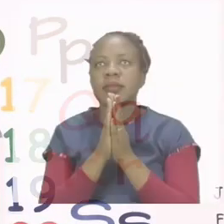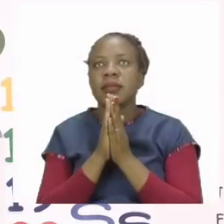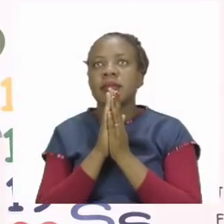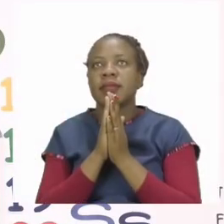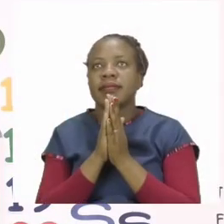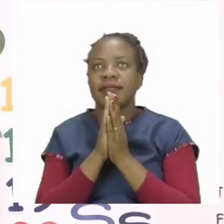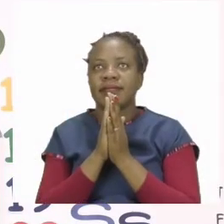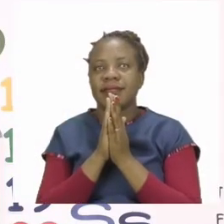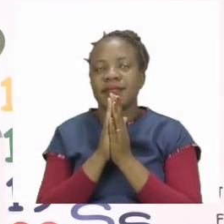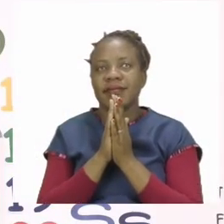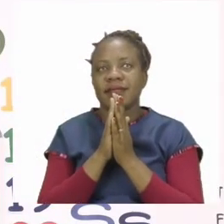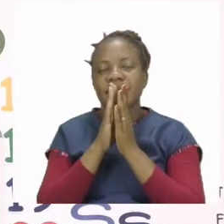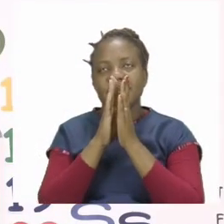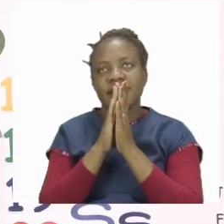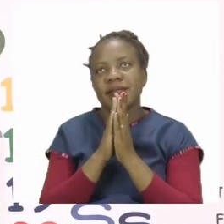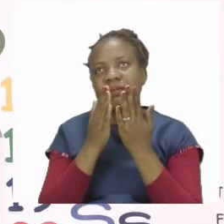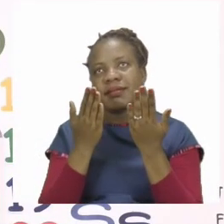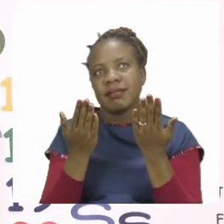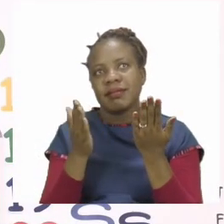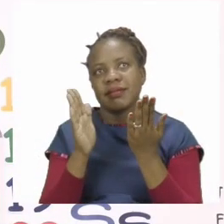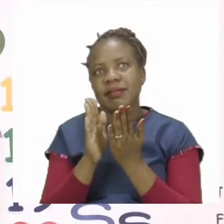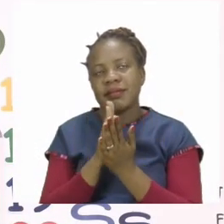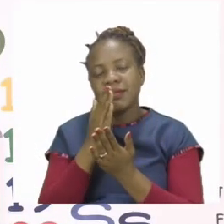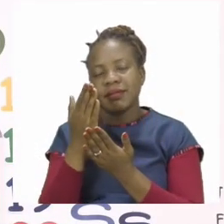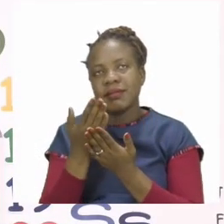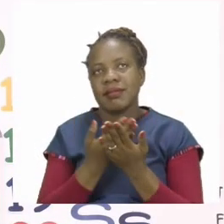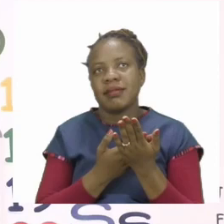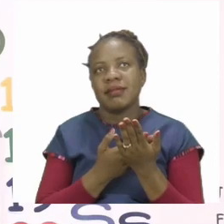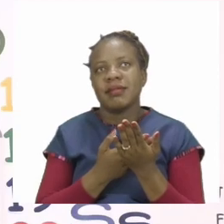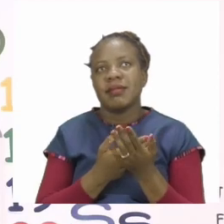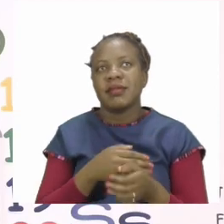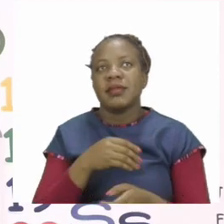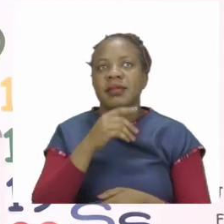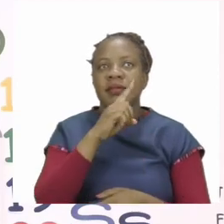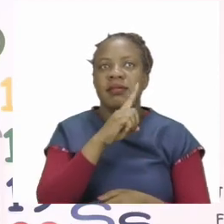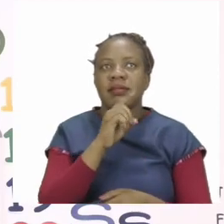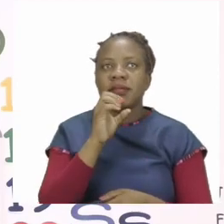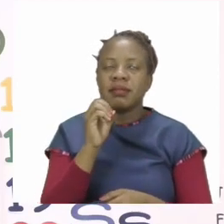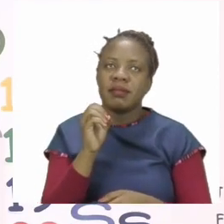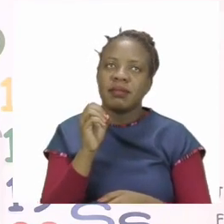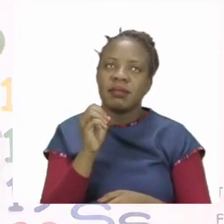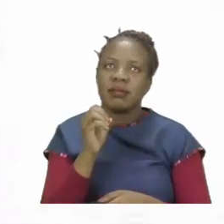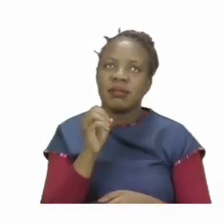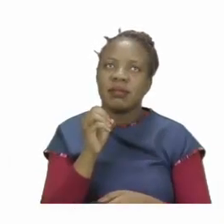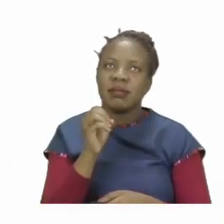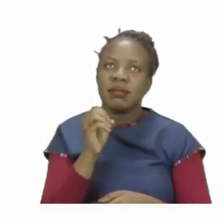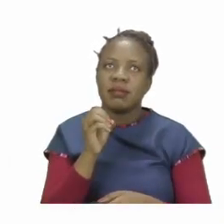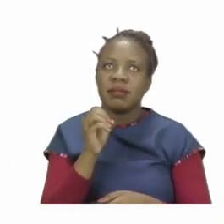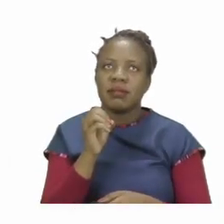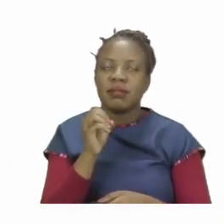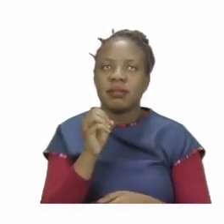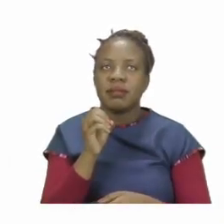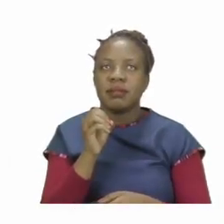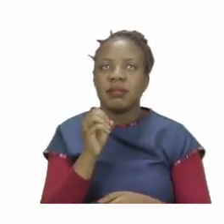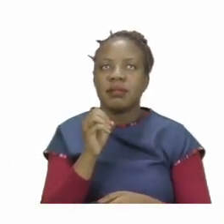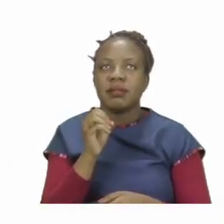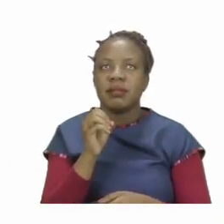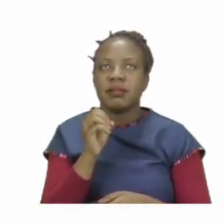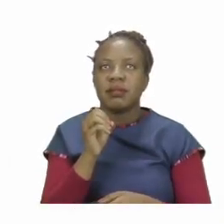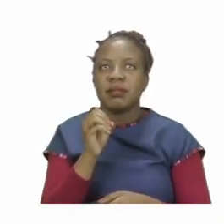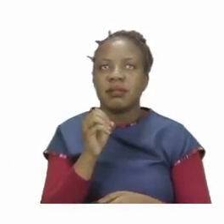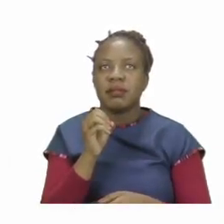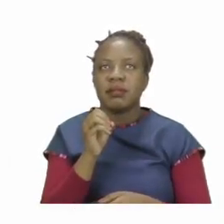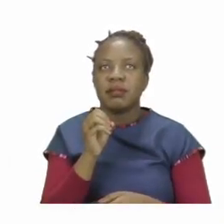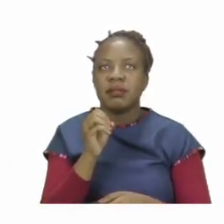In this part of our lesson today, let's start on page 10. Now here we are going to do